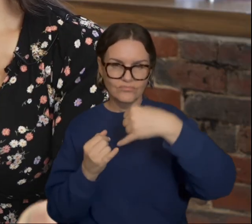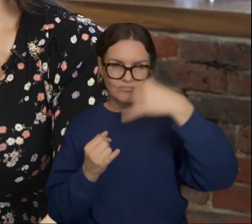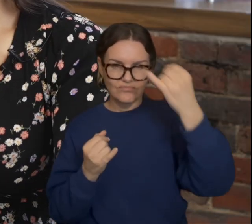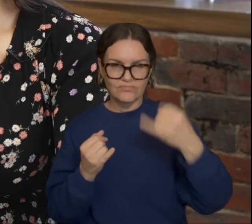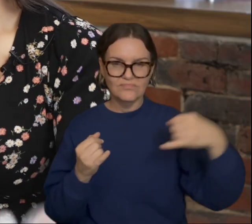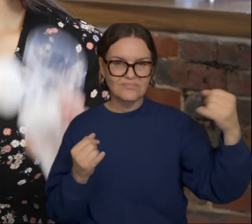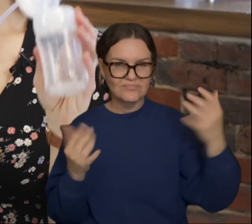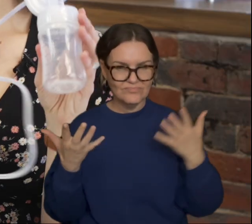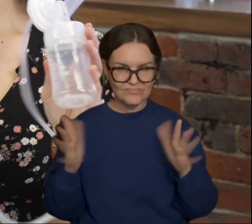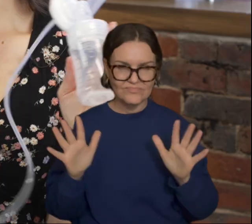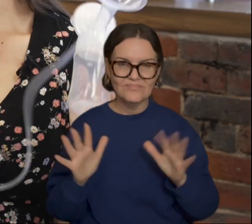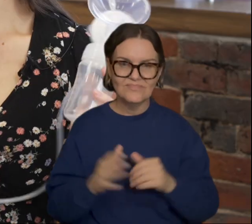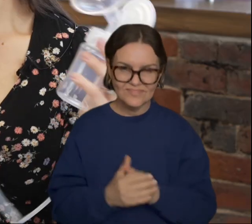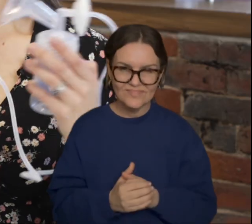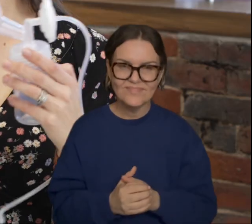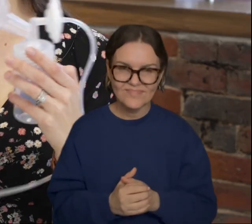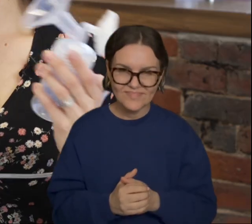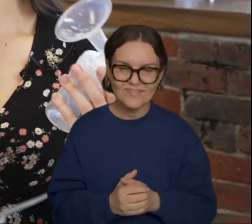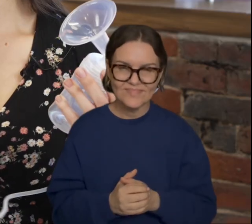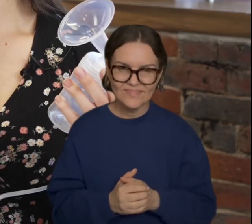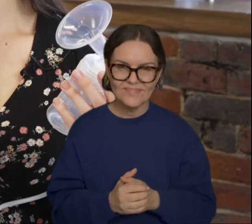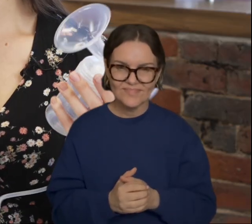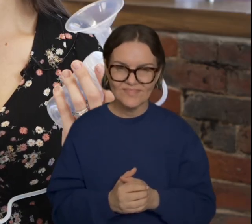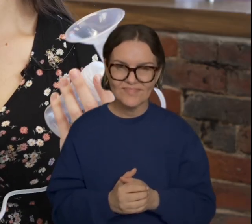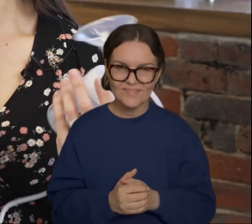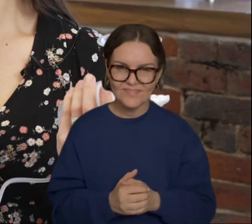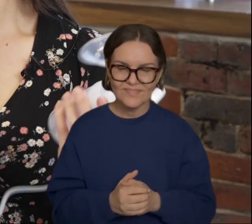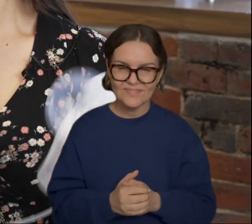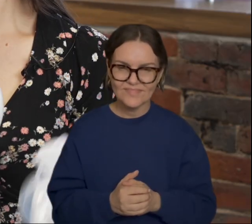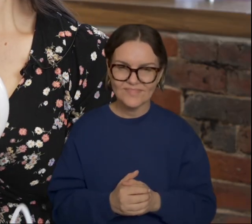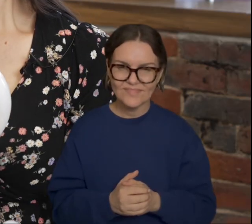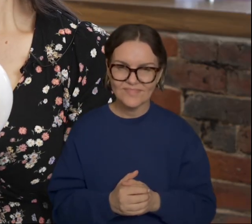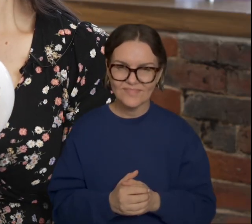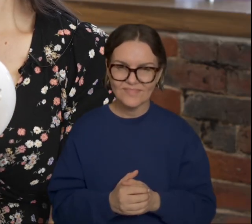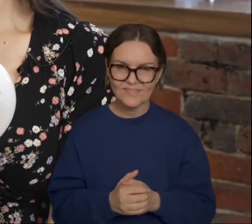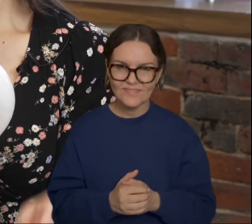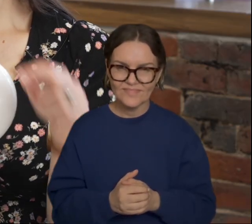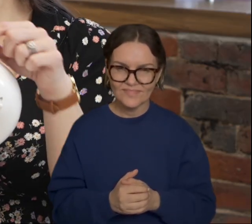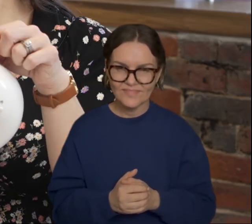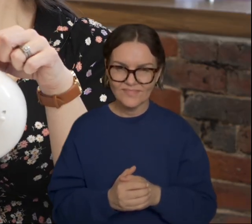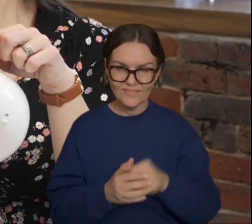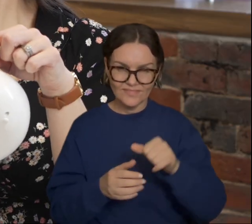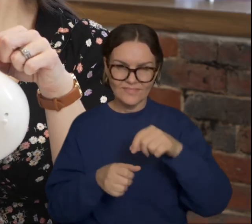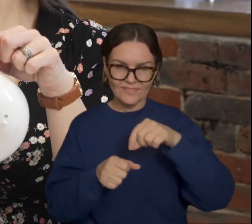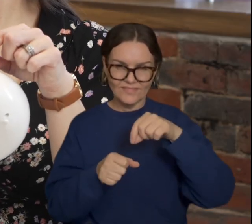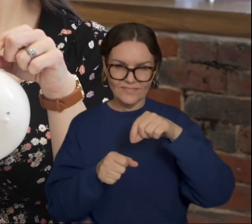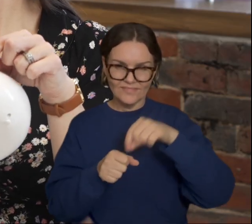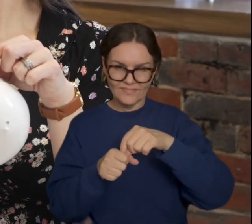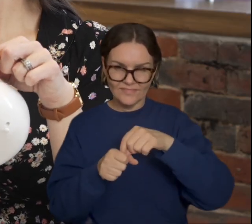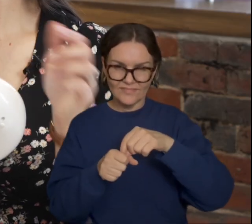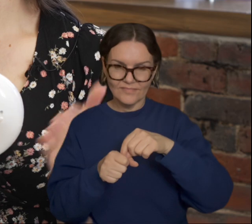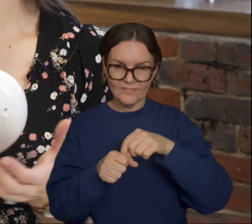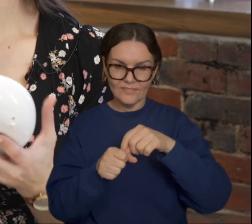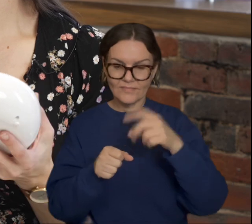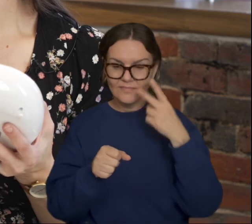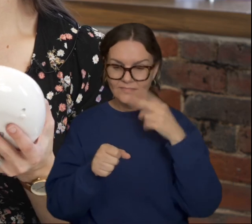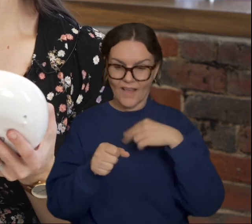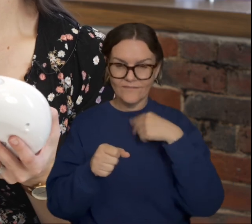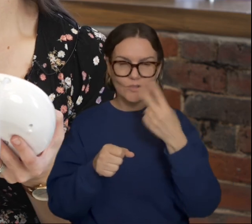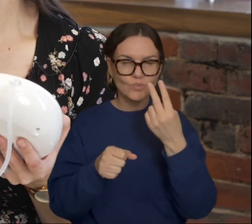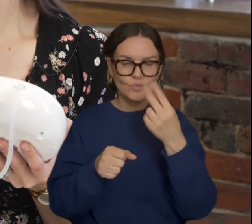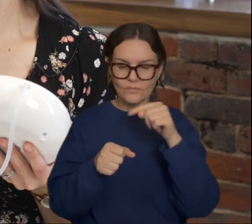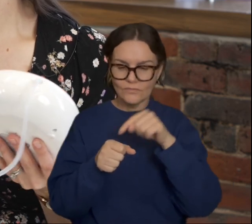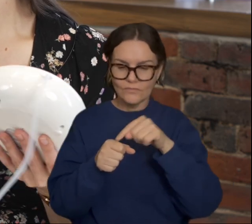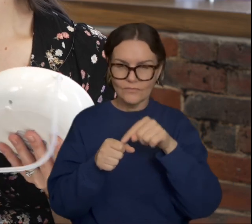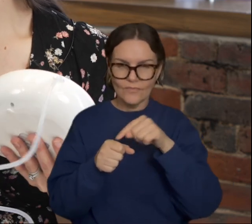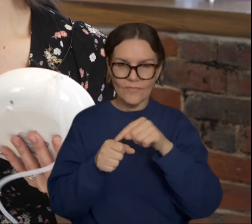have one collection kit, and you could pump on the preferred side that you would like to. And that cap here has to be on there, because if it's not,